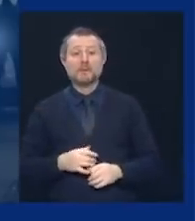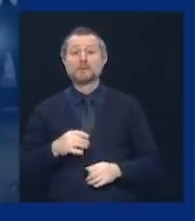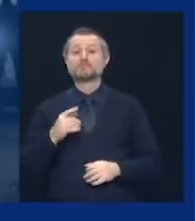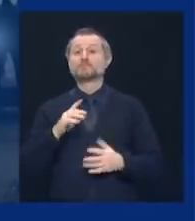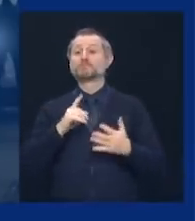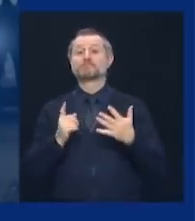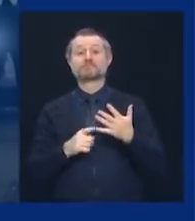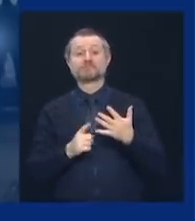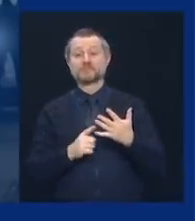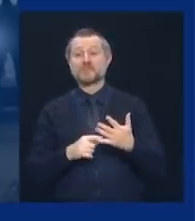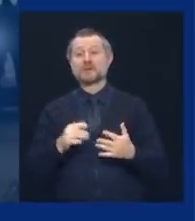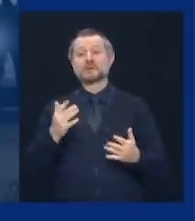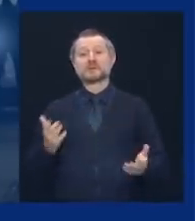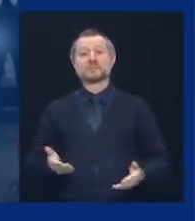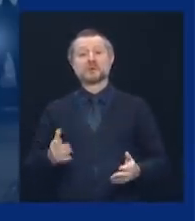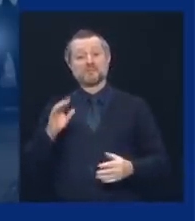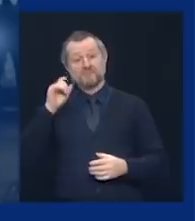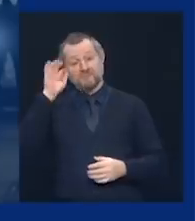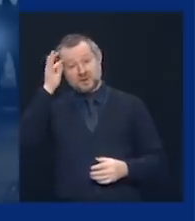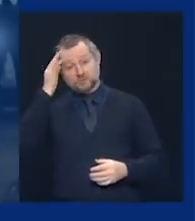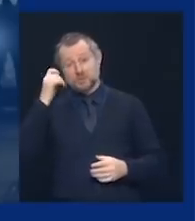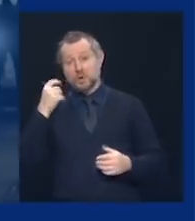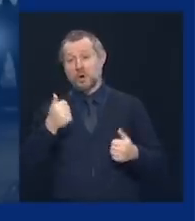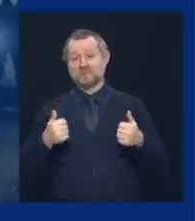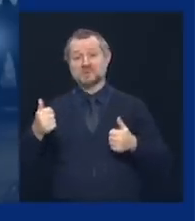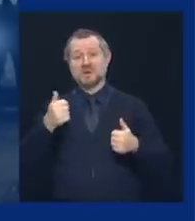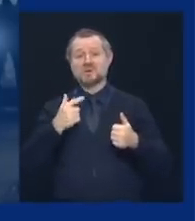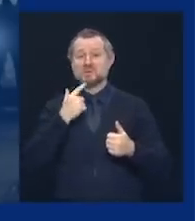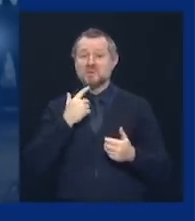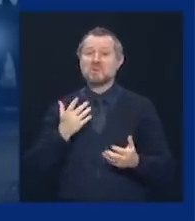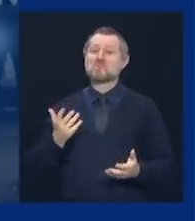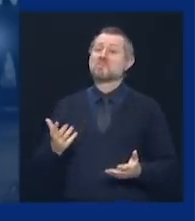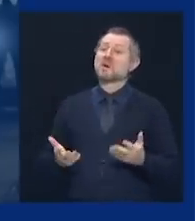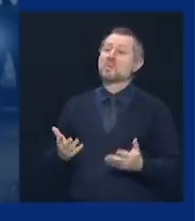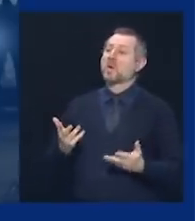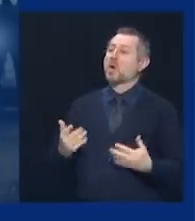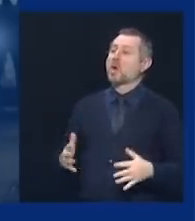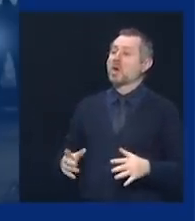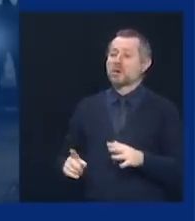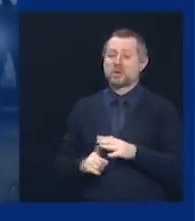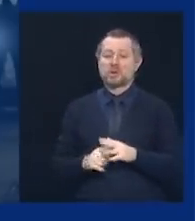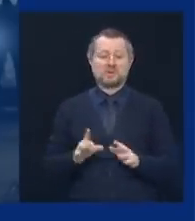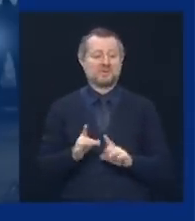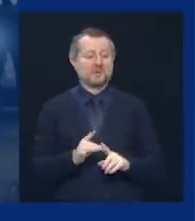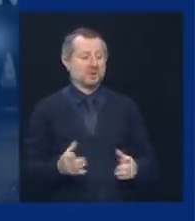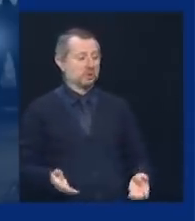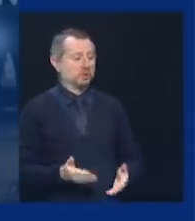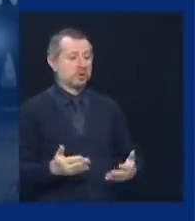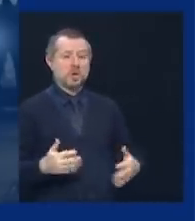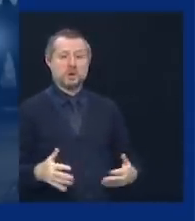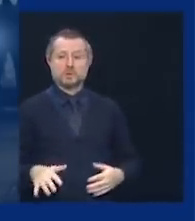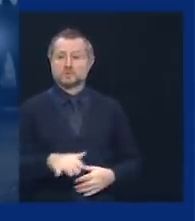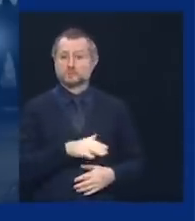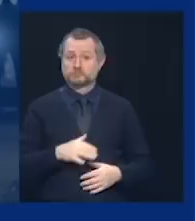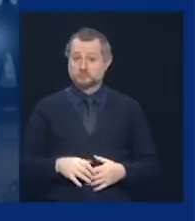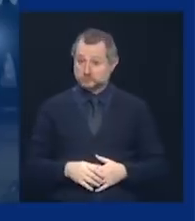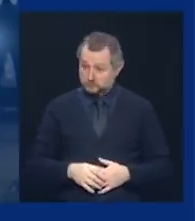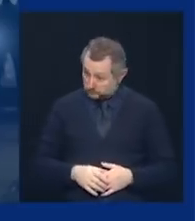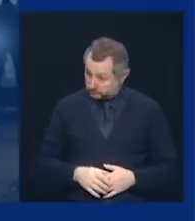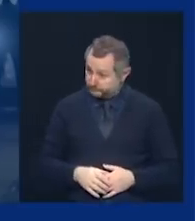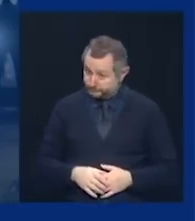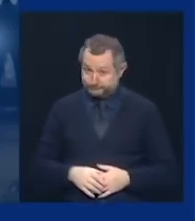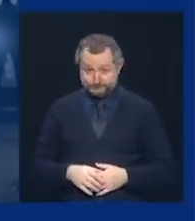who say, well, it may be here already, okay? Those are